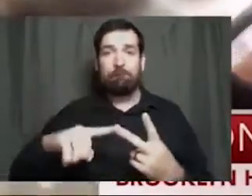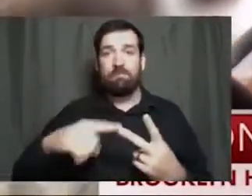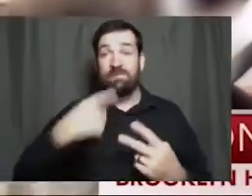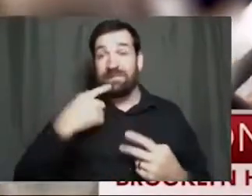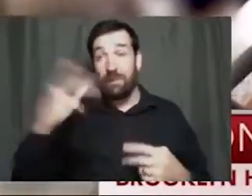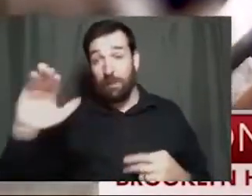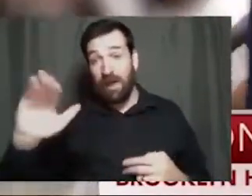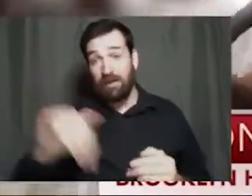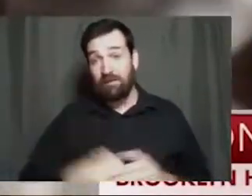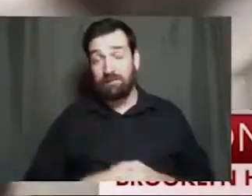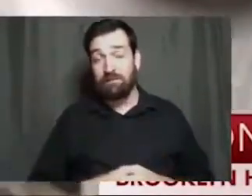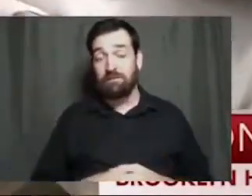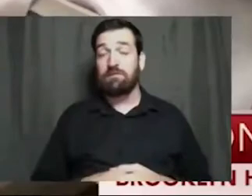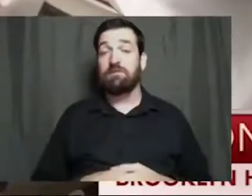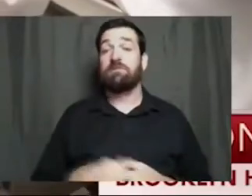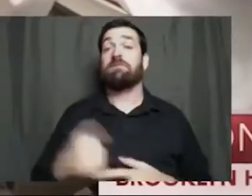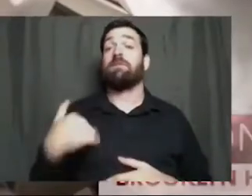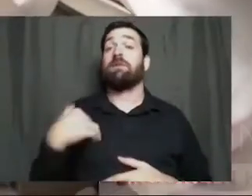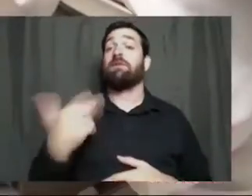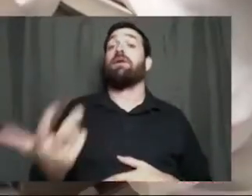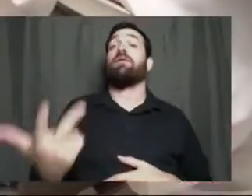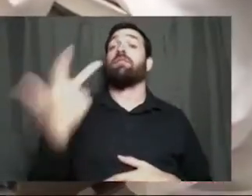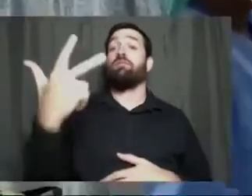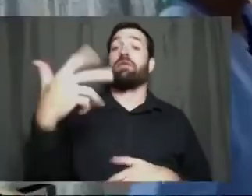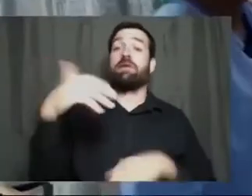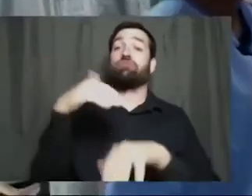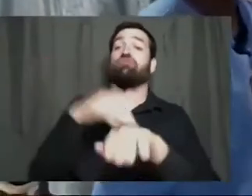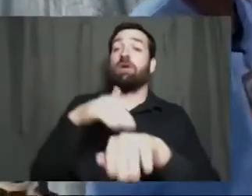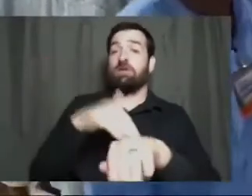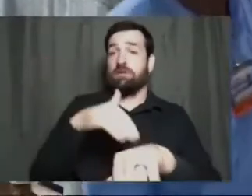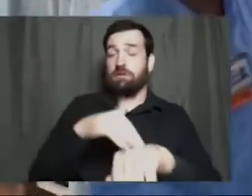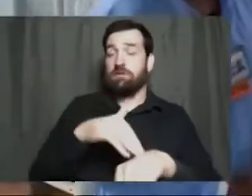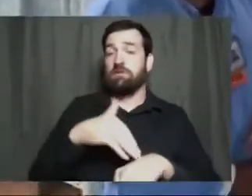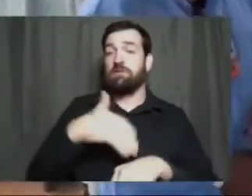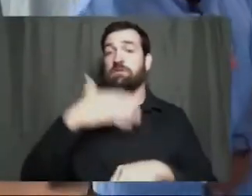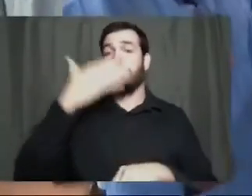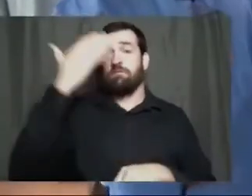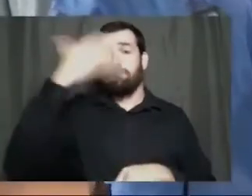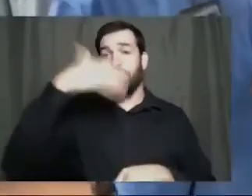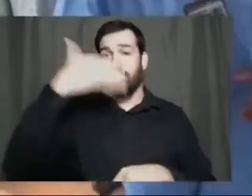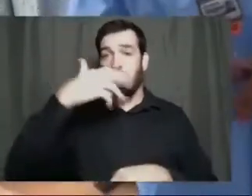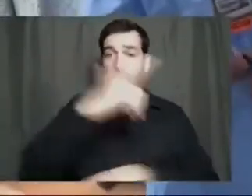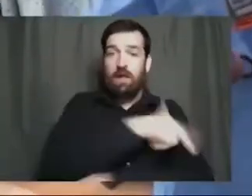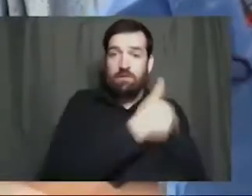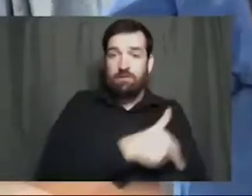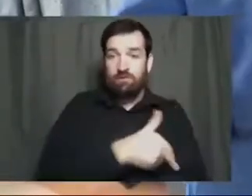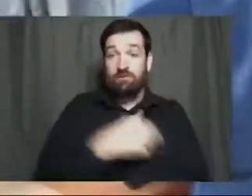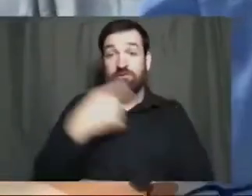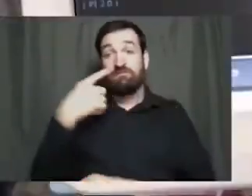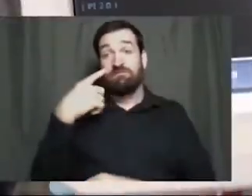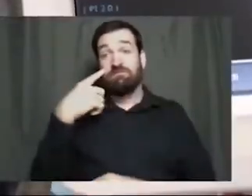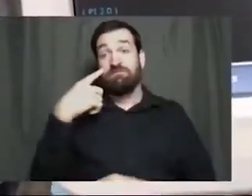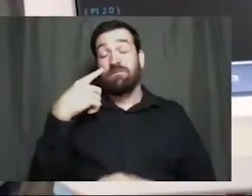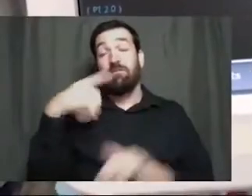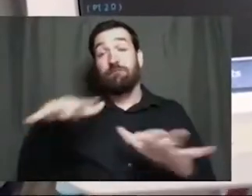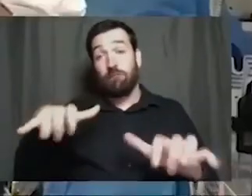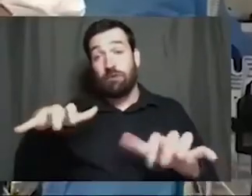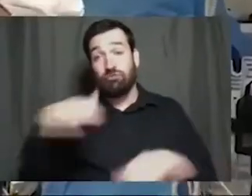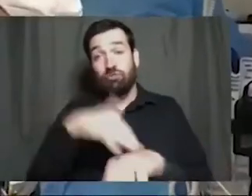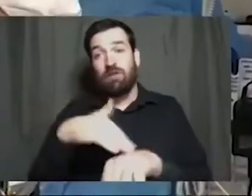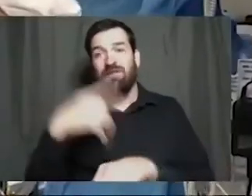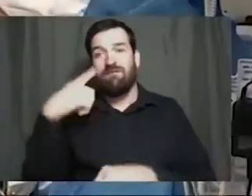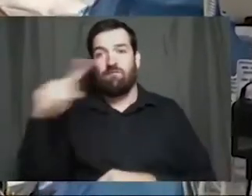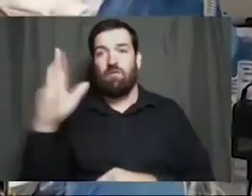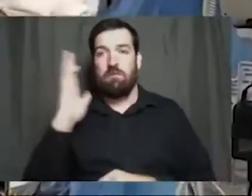front, actually three trucks in front of the hospital there that were the freezer trucks for bodies. And I think that's what so many of us remember when we think of the early